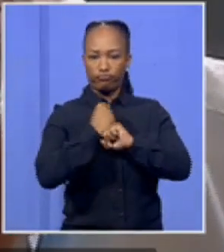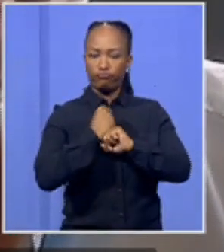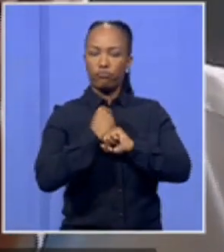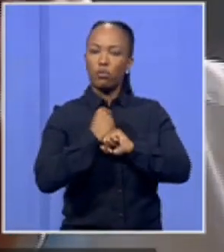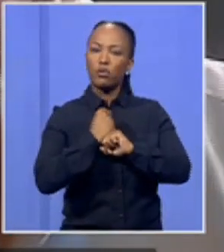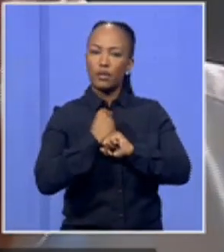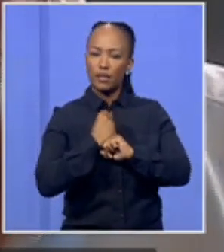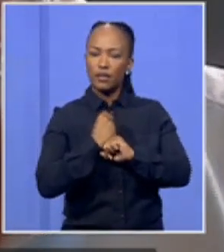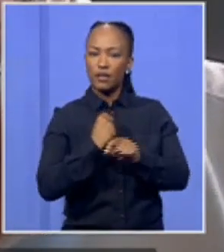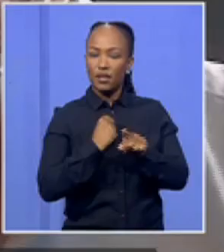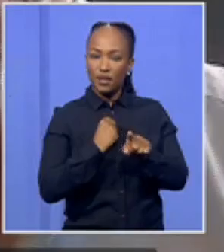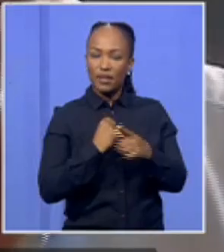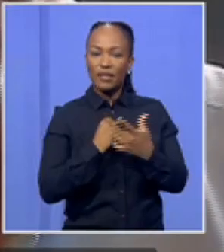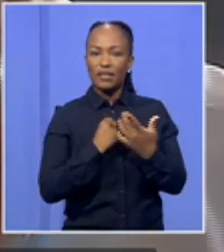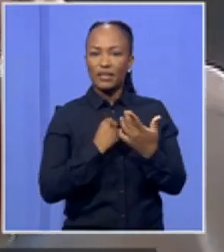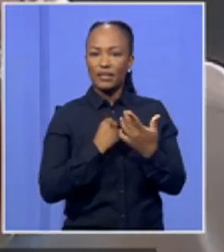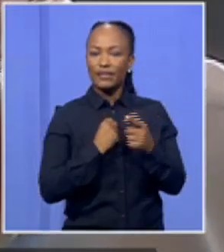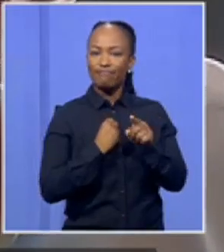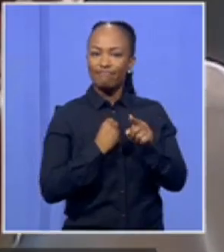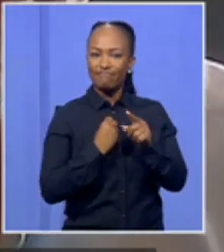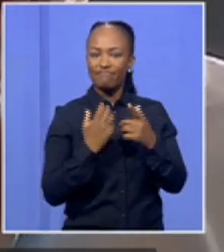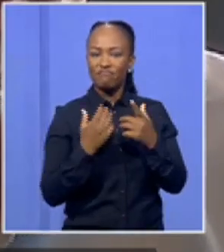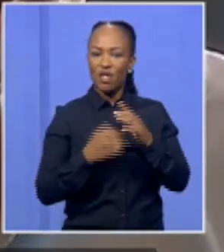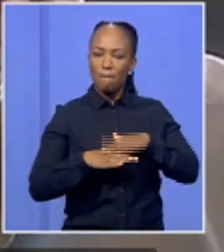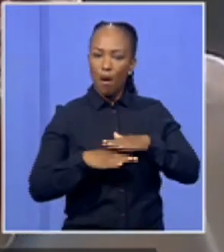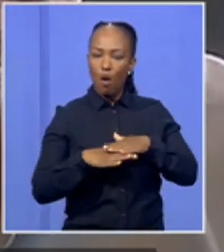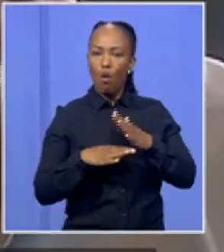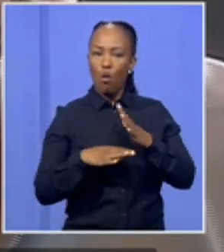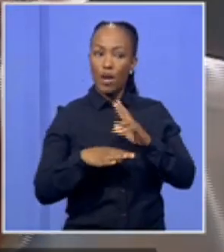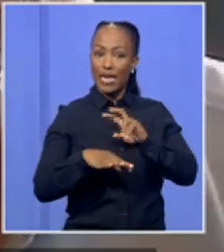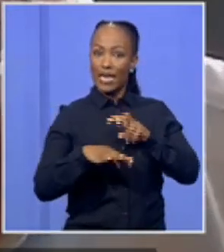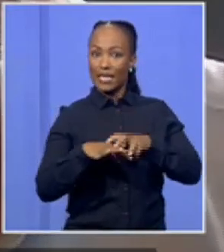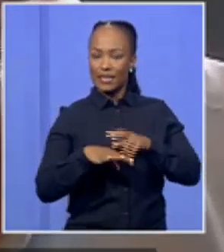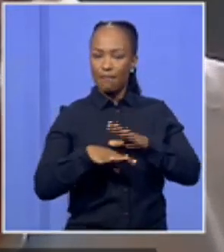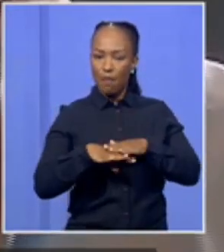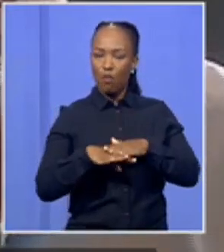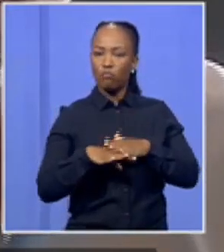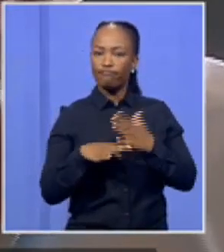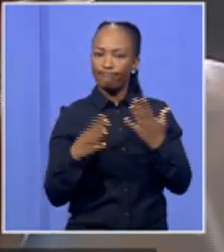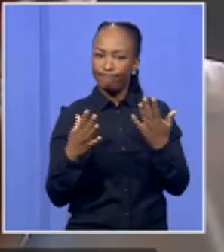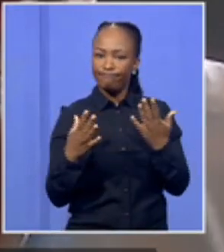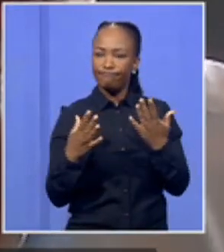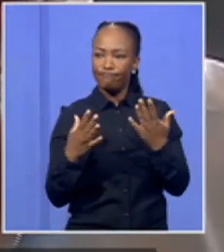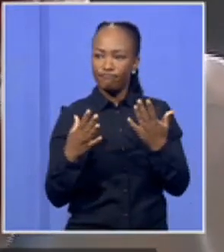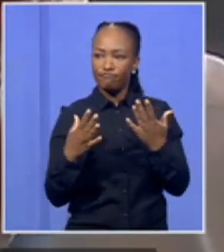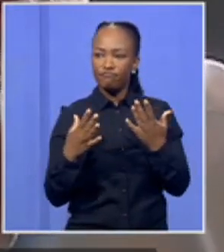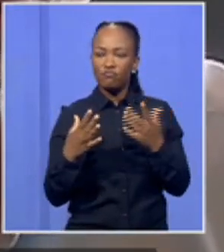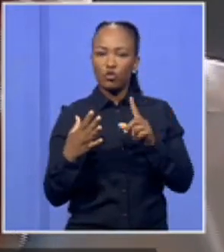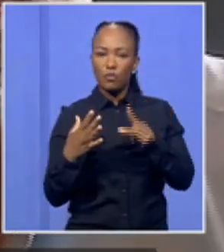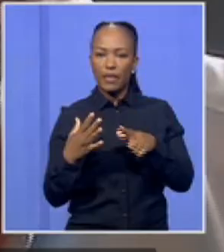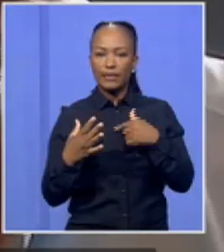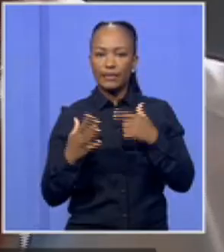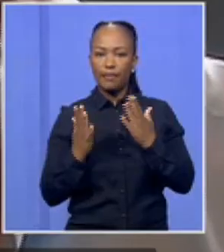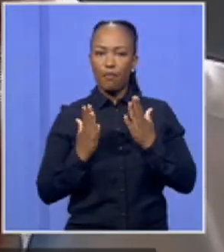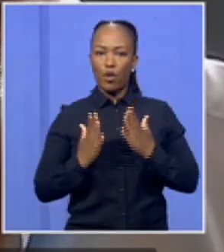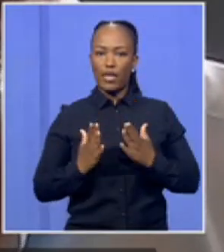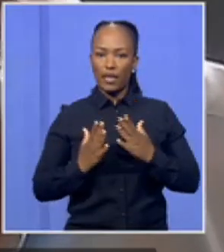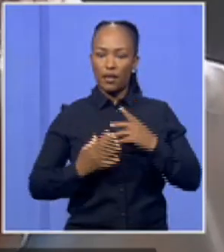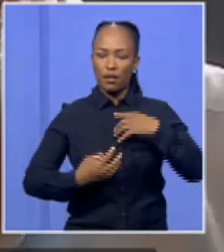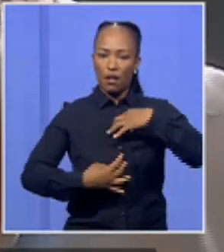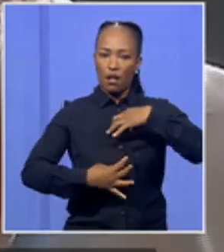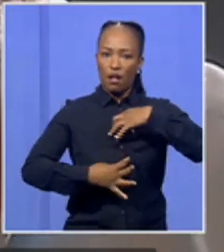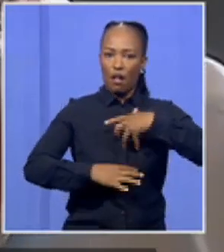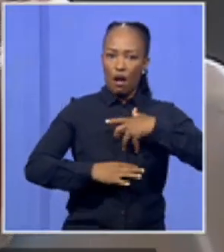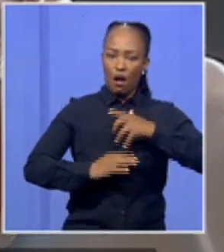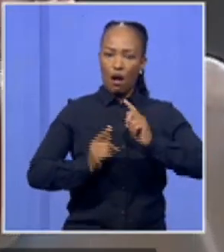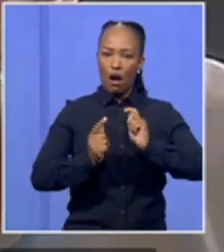expenditure is higher, then you need higher amounts. So actually, you need to adapt your supplement intake according